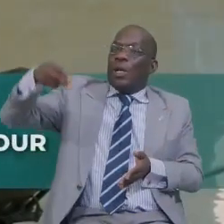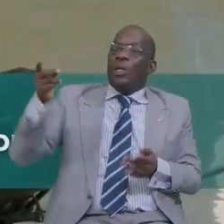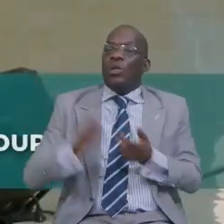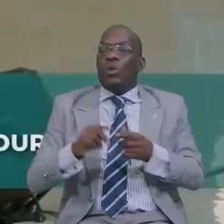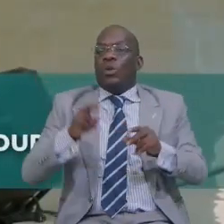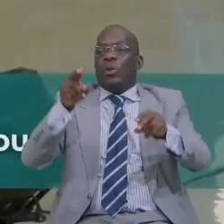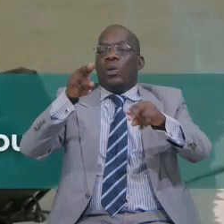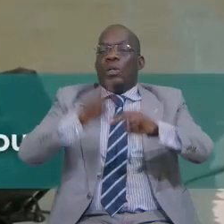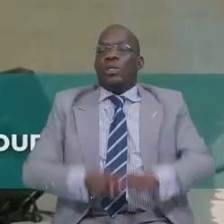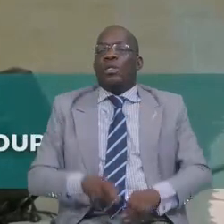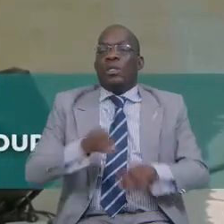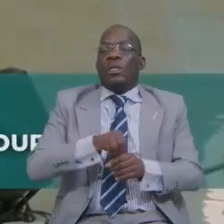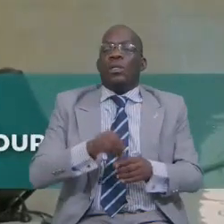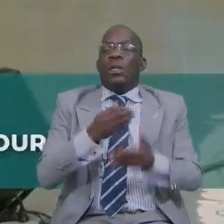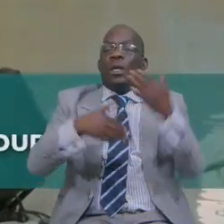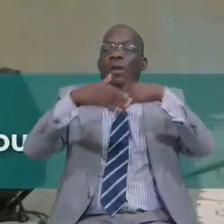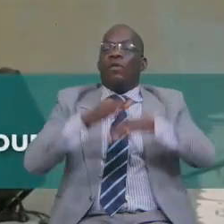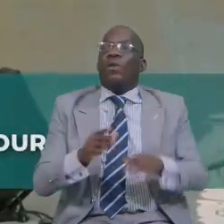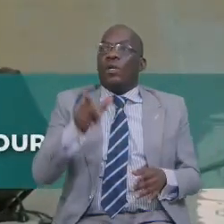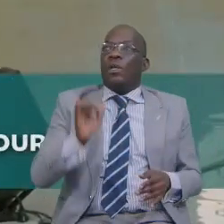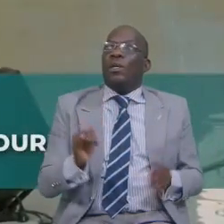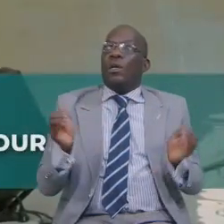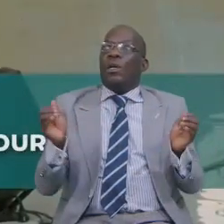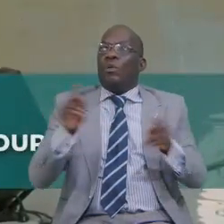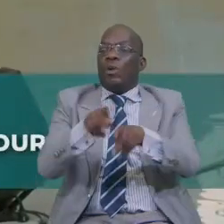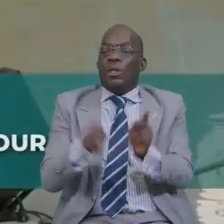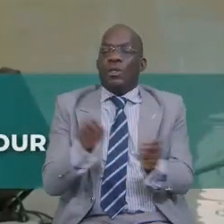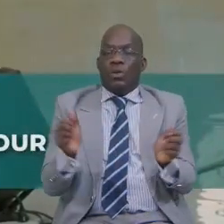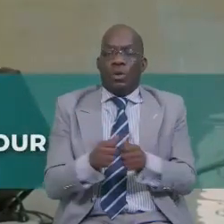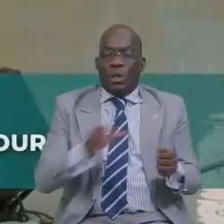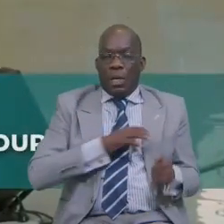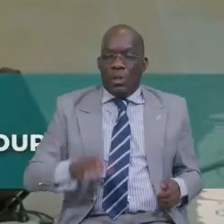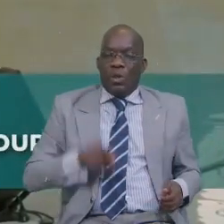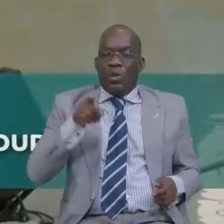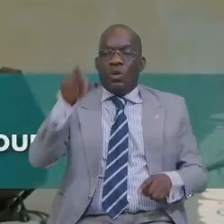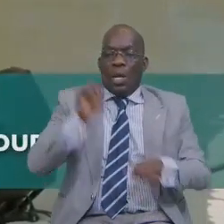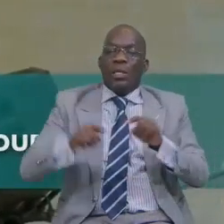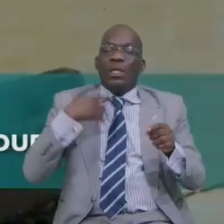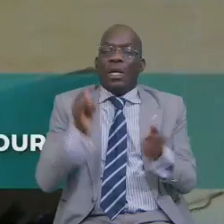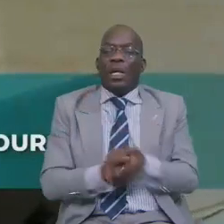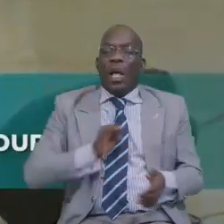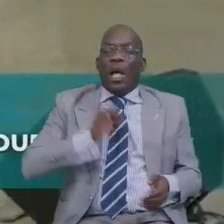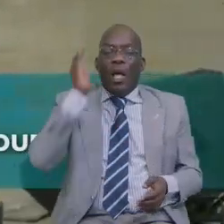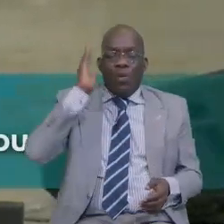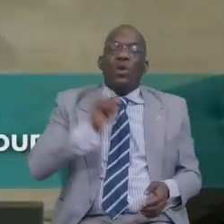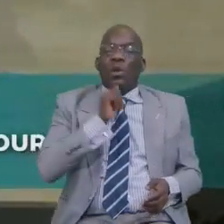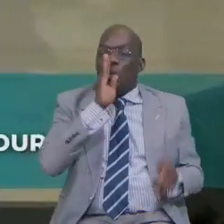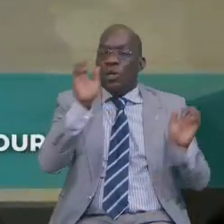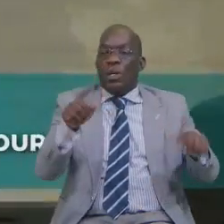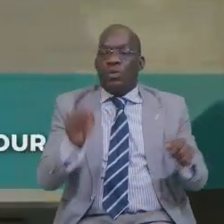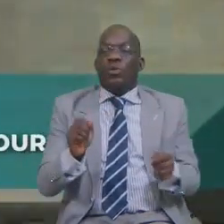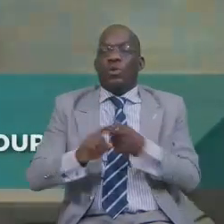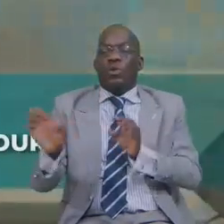Christ, we cannot say, I cannot do what he did. Yes, you can. Yes, you can. Everything he had,